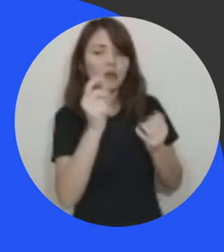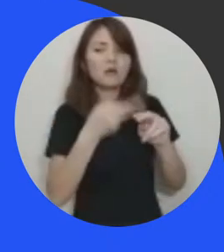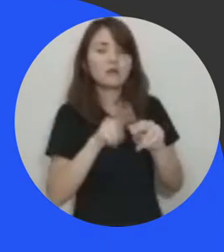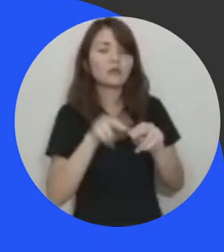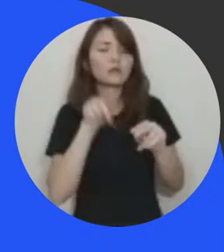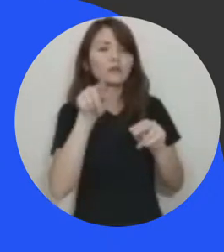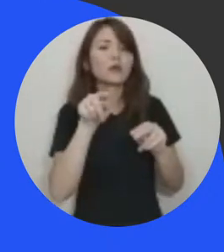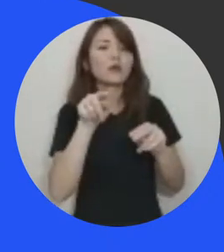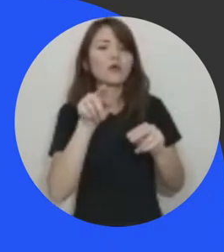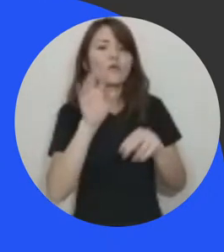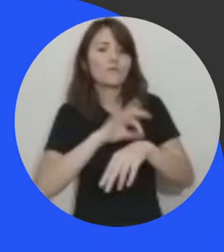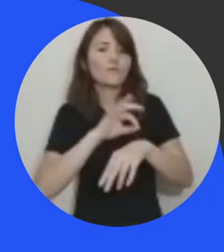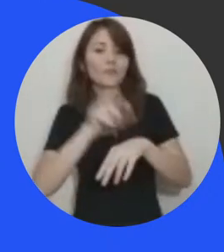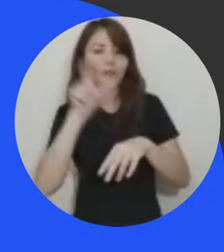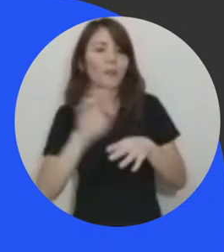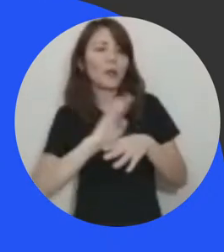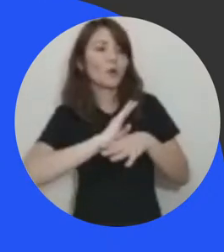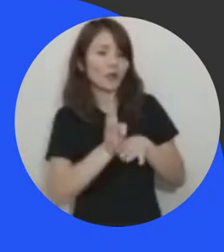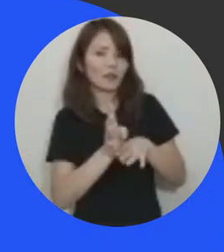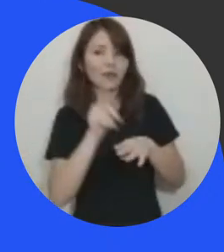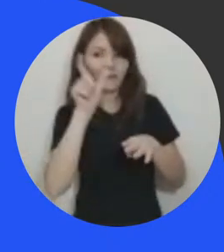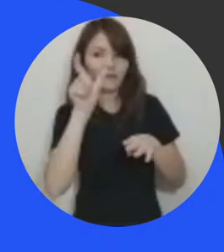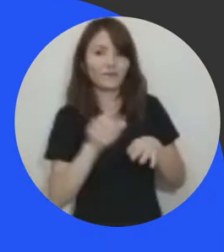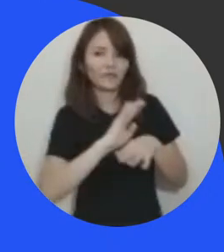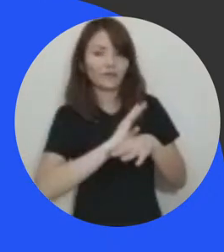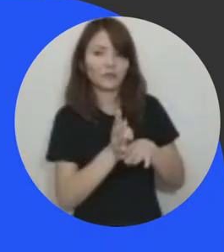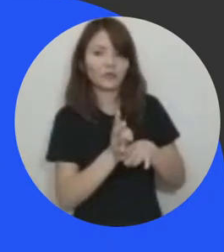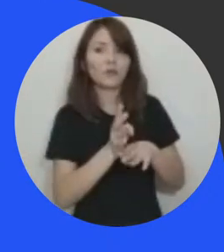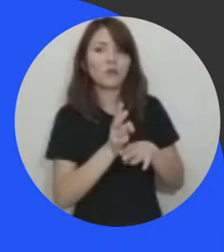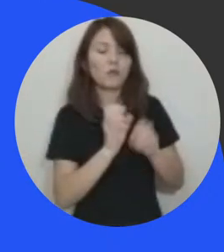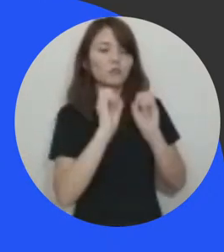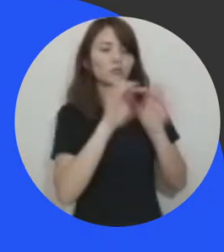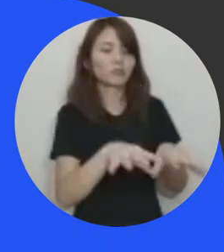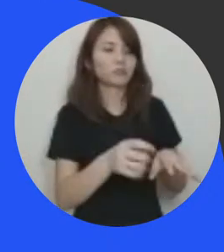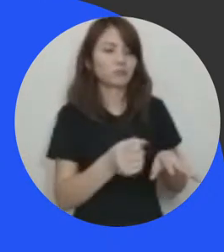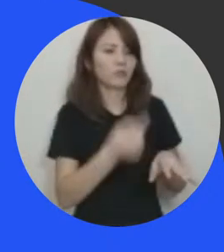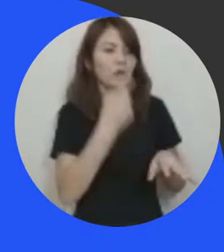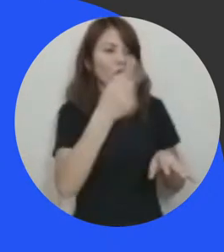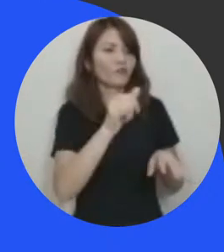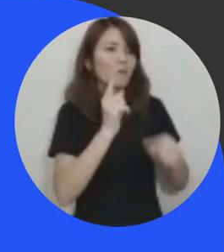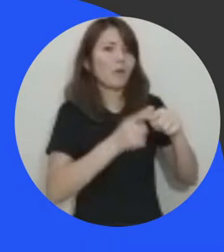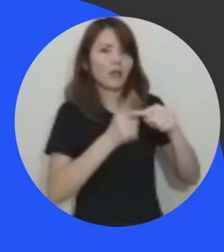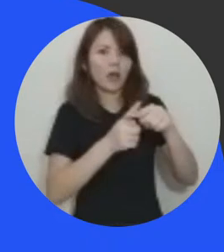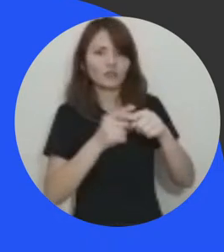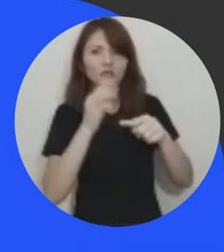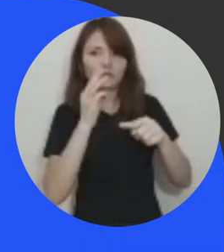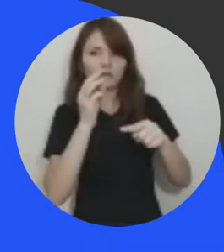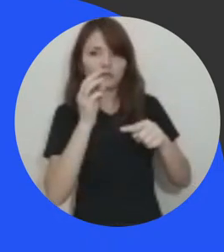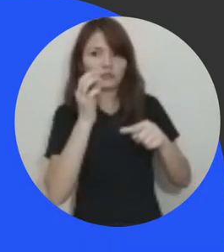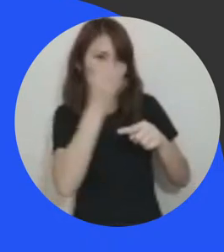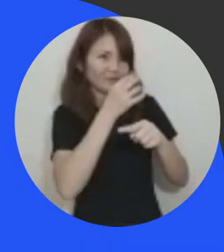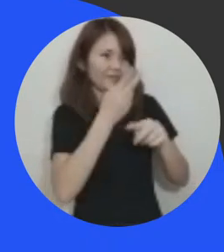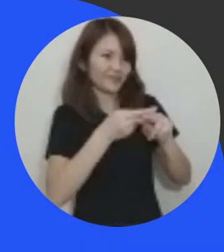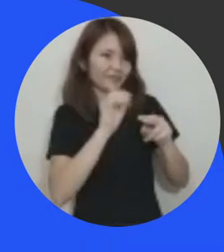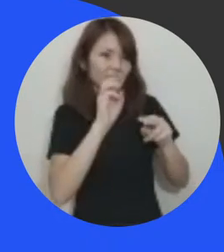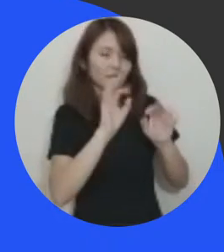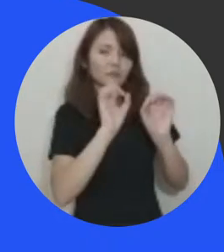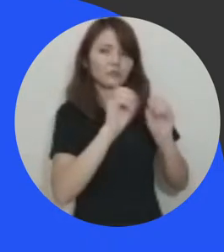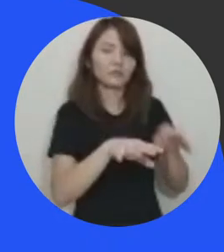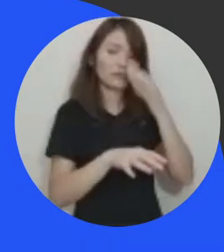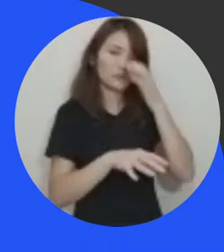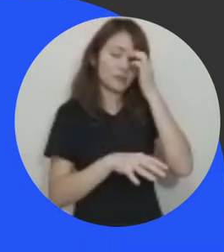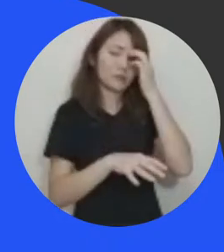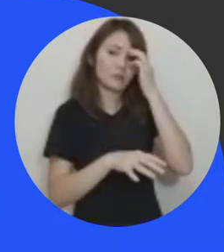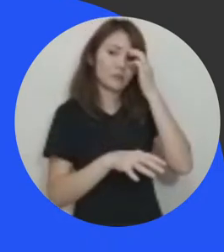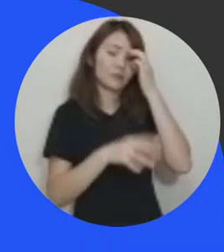that patient. So you can use this information and the genomic data that we generate to work out how patients have overlapped